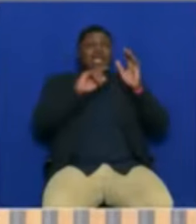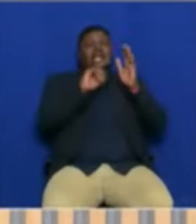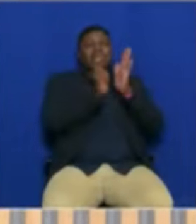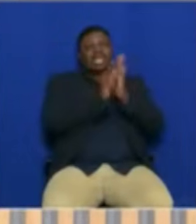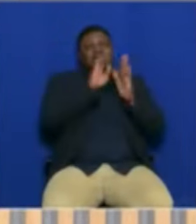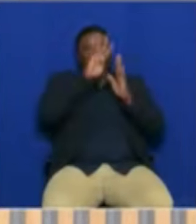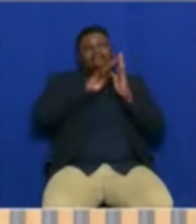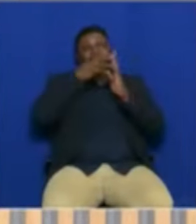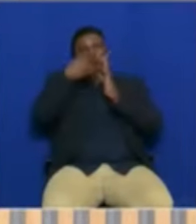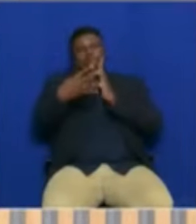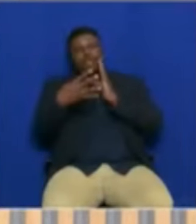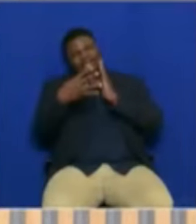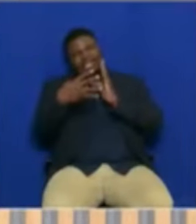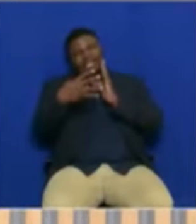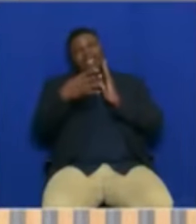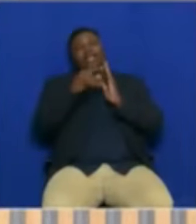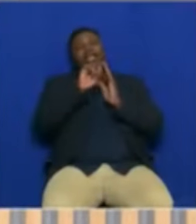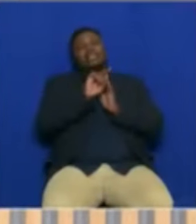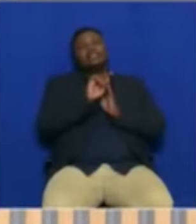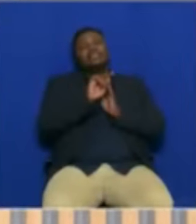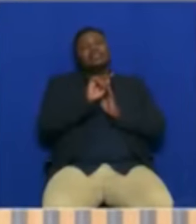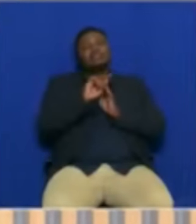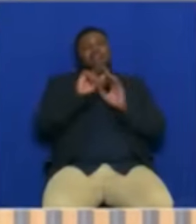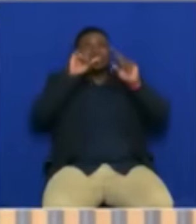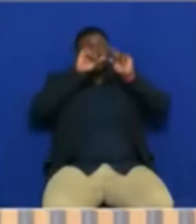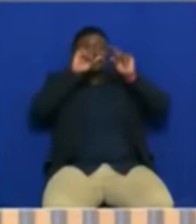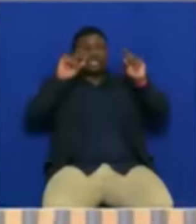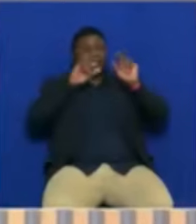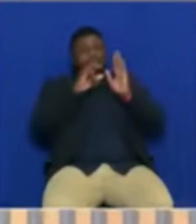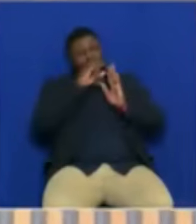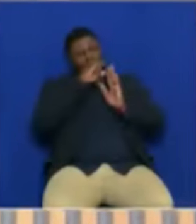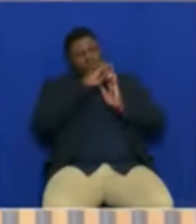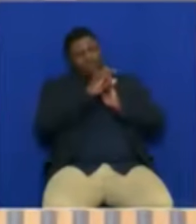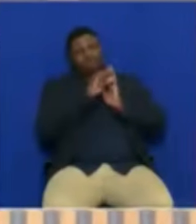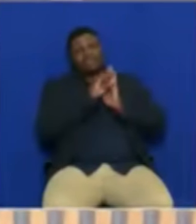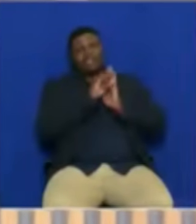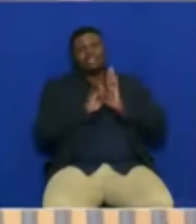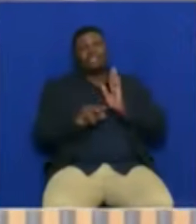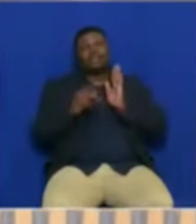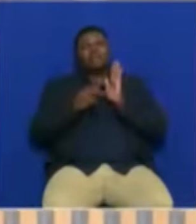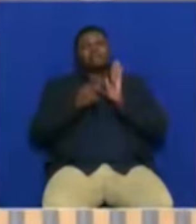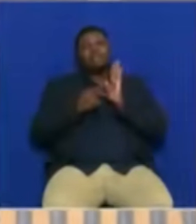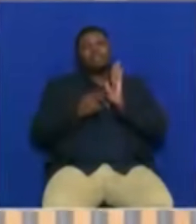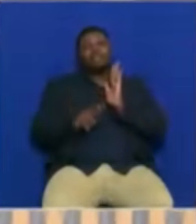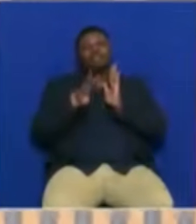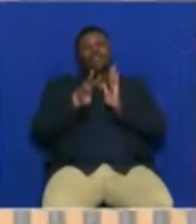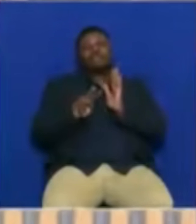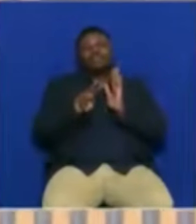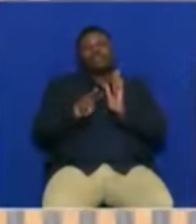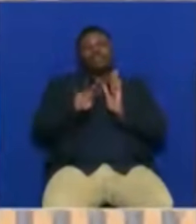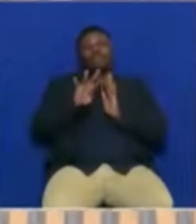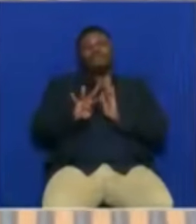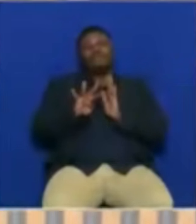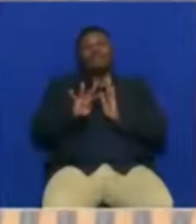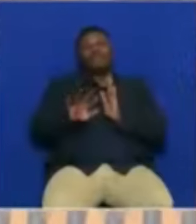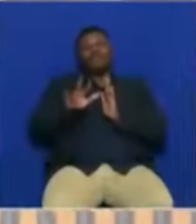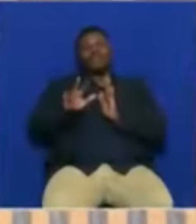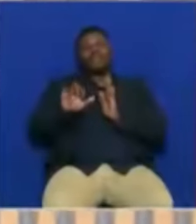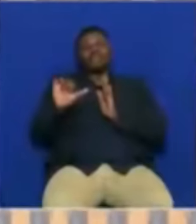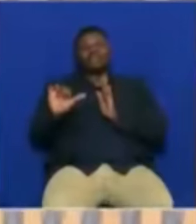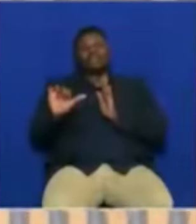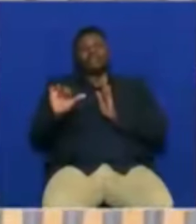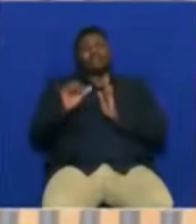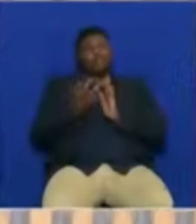the heading. At Legal framework. 2426? Yes, sir. Are you there? 57, name. Are you there? Are you on that page? I'm there.